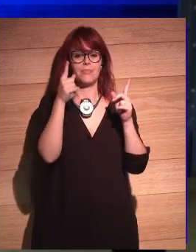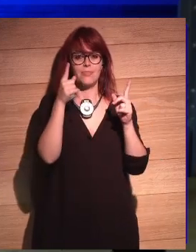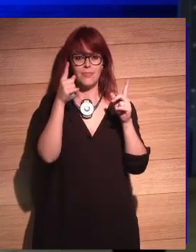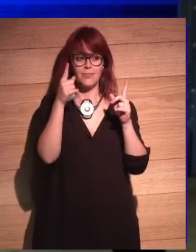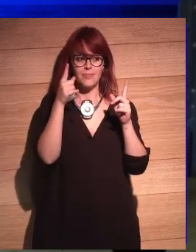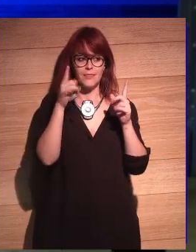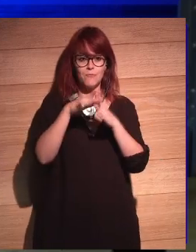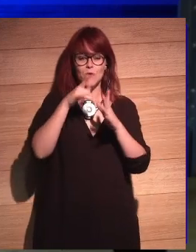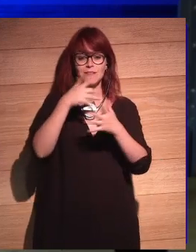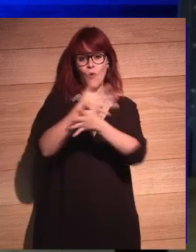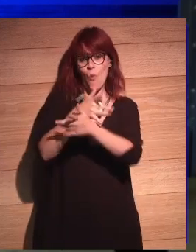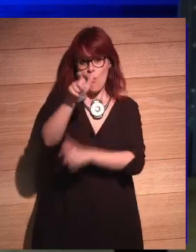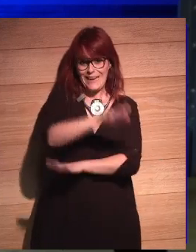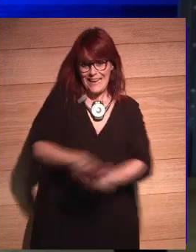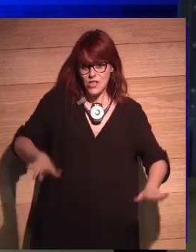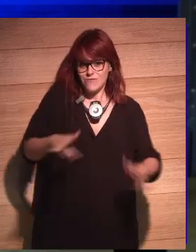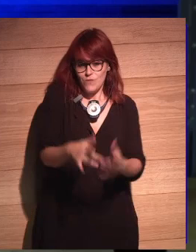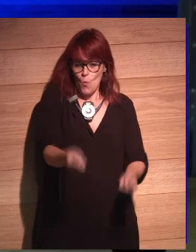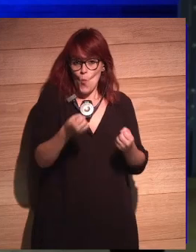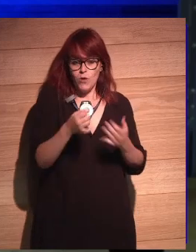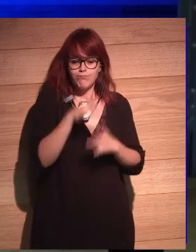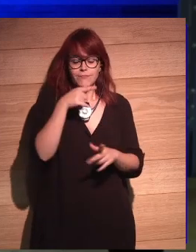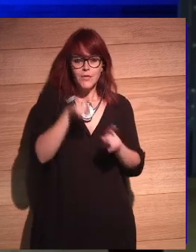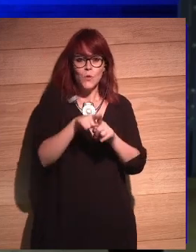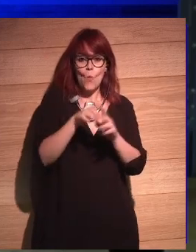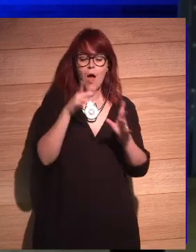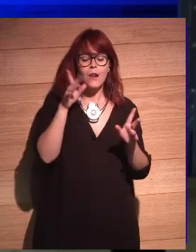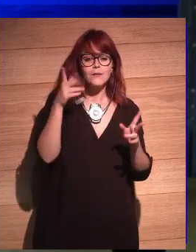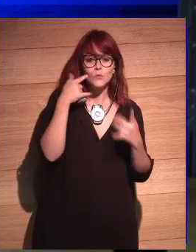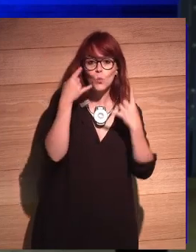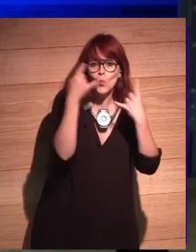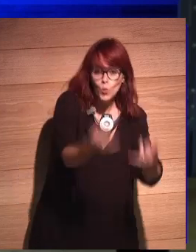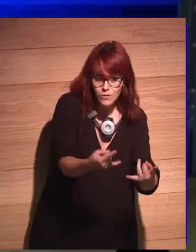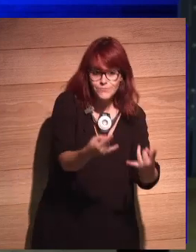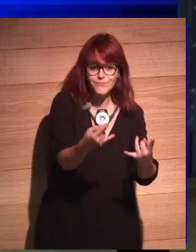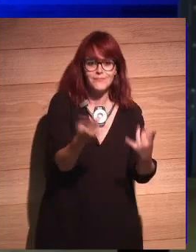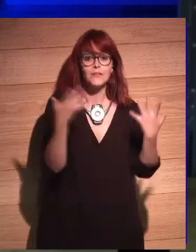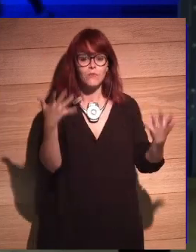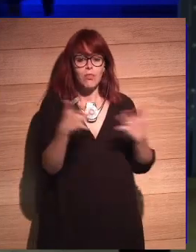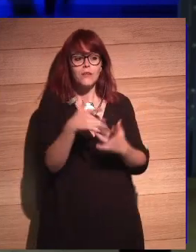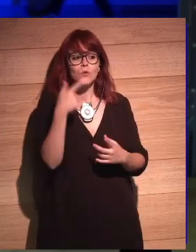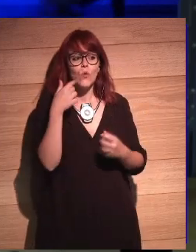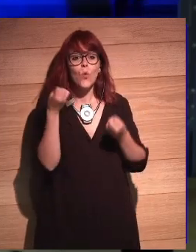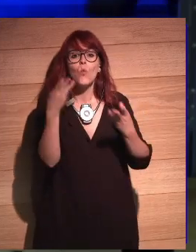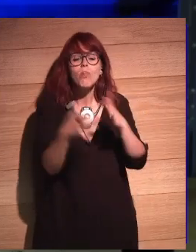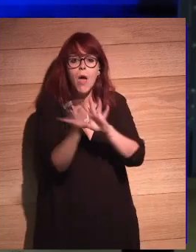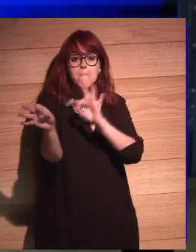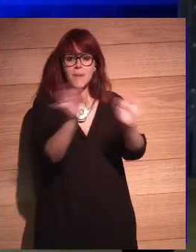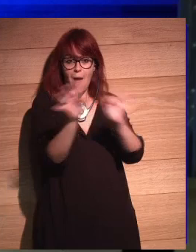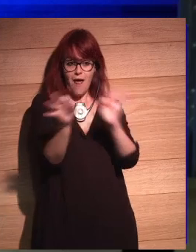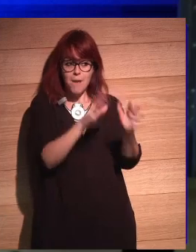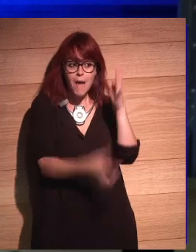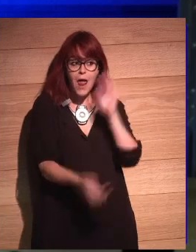powerful. We did this with kids, and they absolutely loved it. And they were asking, when's this going to actually be a thing? As an R&D department,